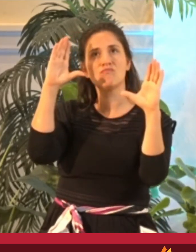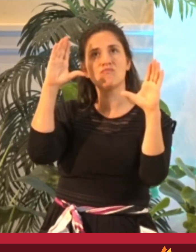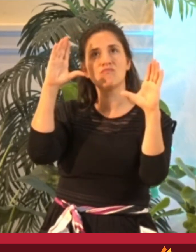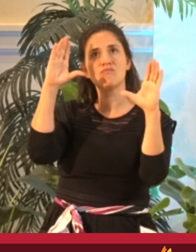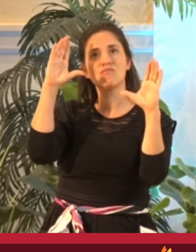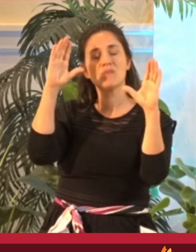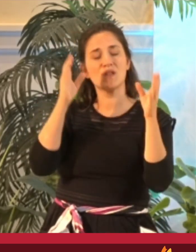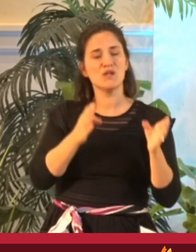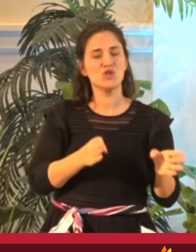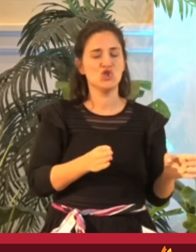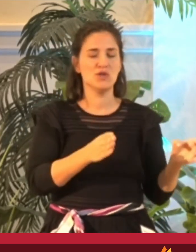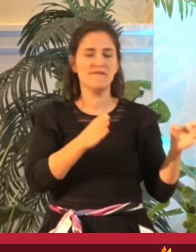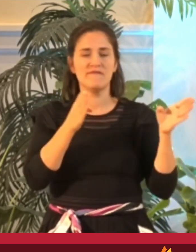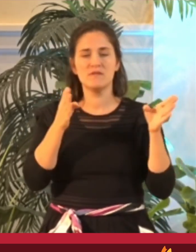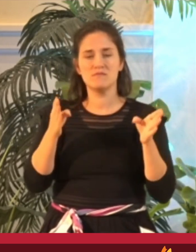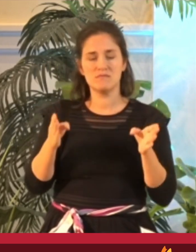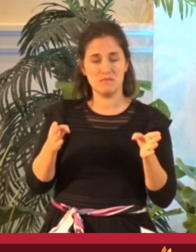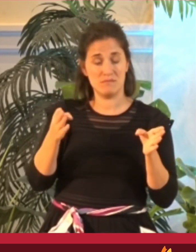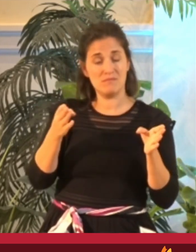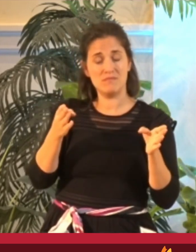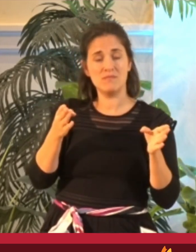to the people in your life,